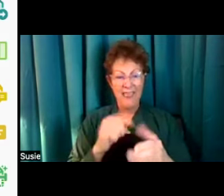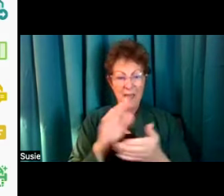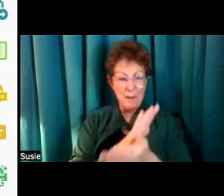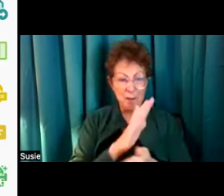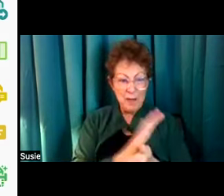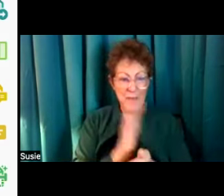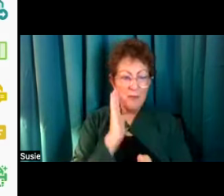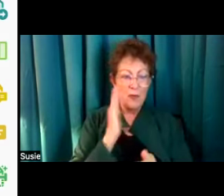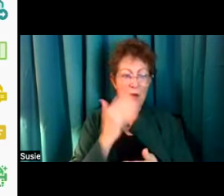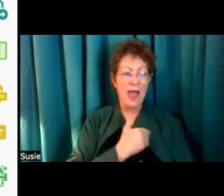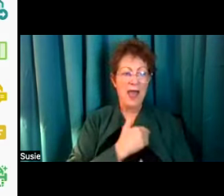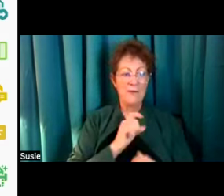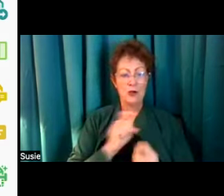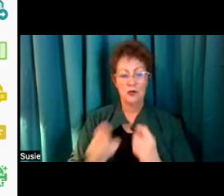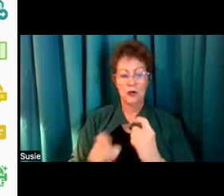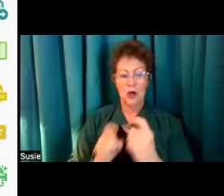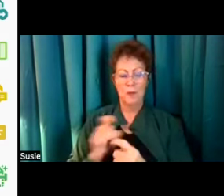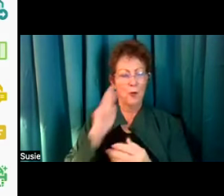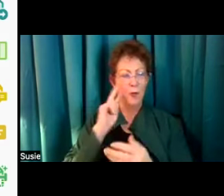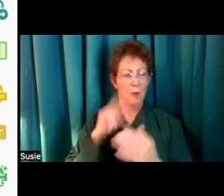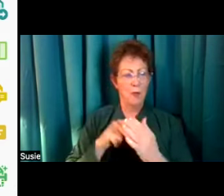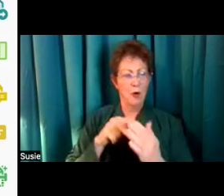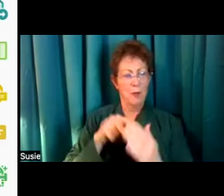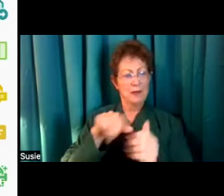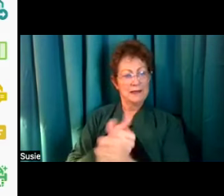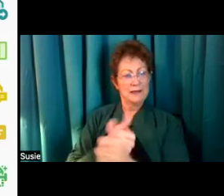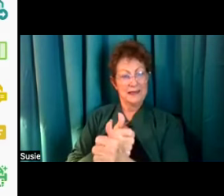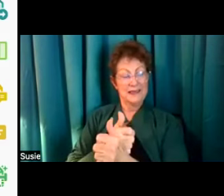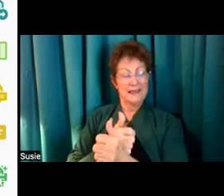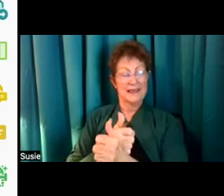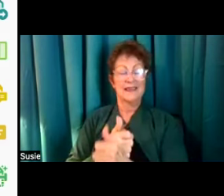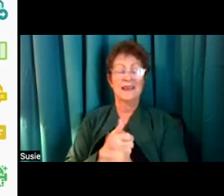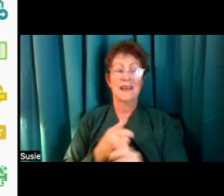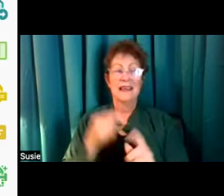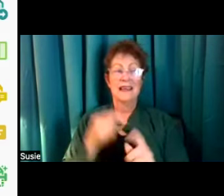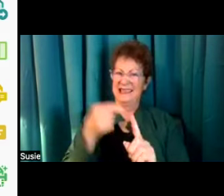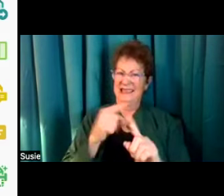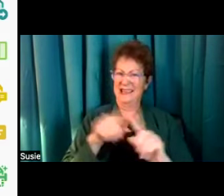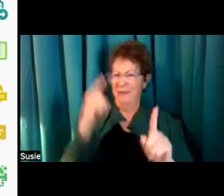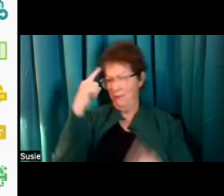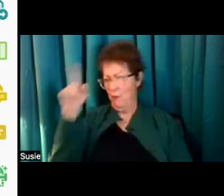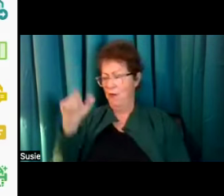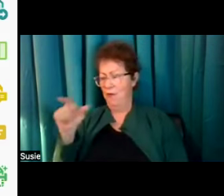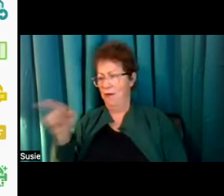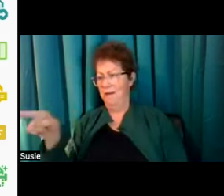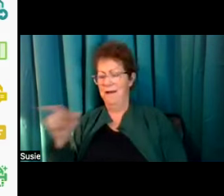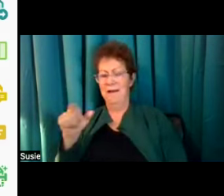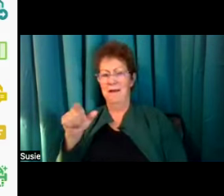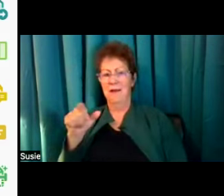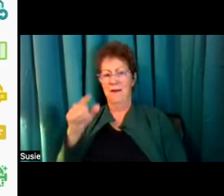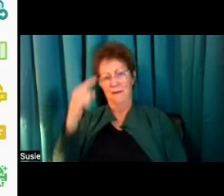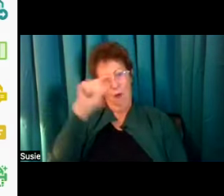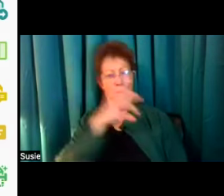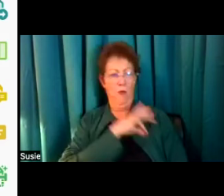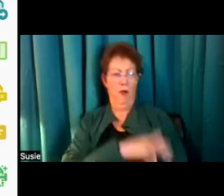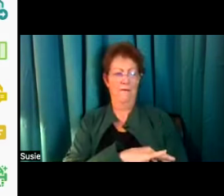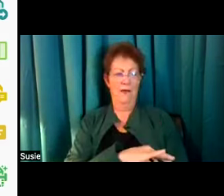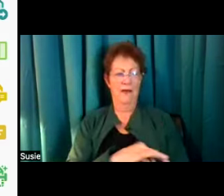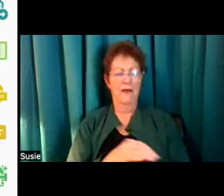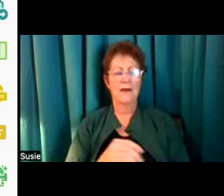a charitable or public purpose, which is distinct from a for-profit. Typically, a for-profit